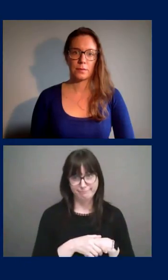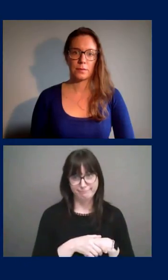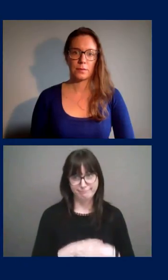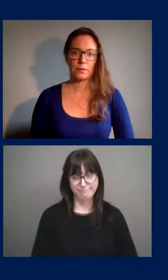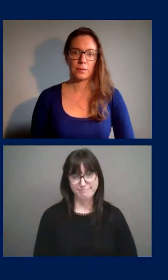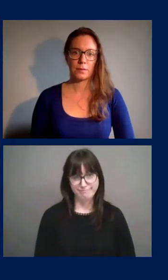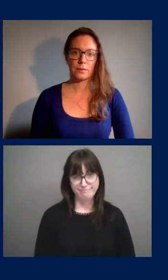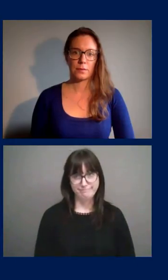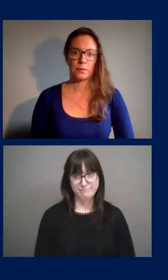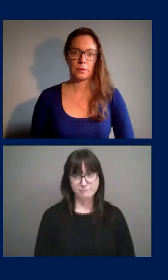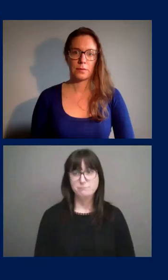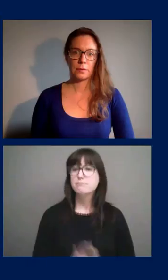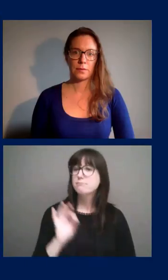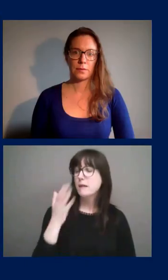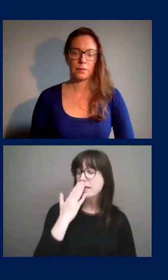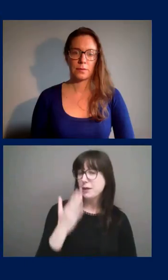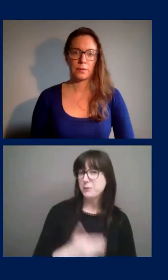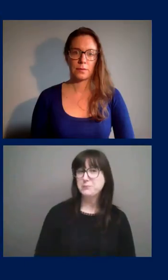Thank you.